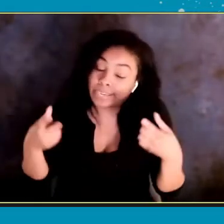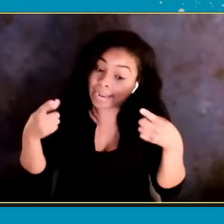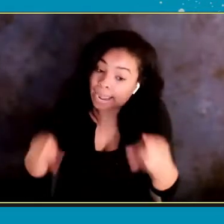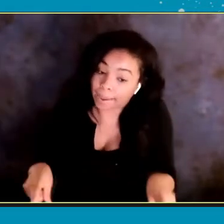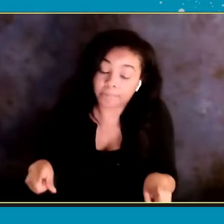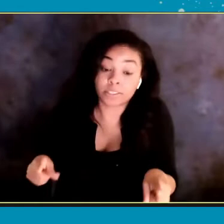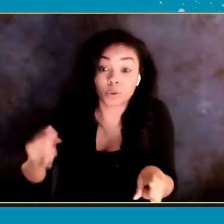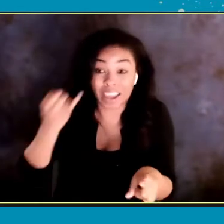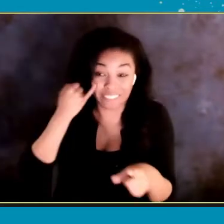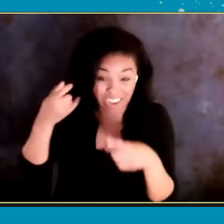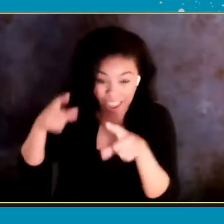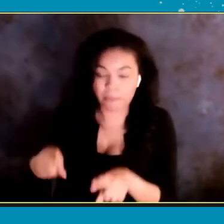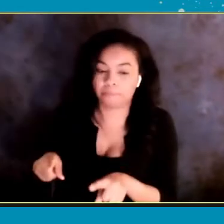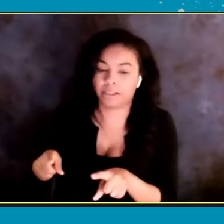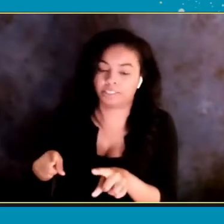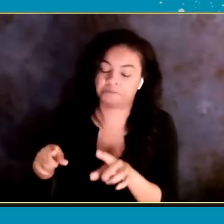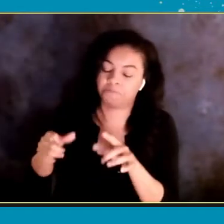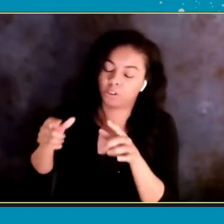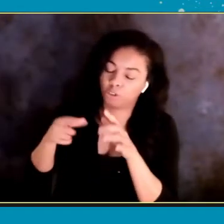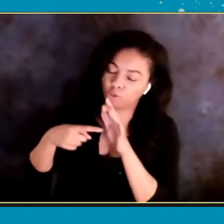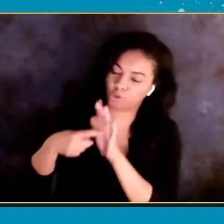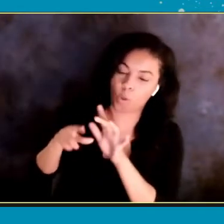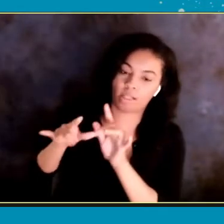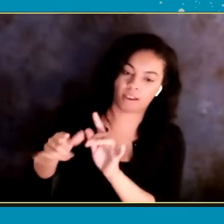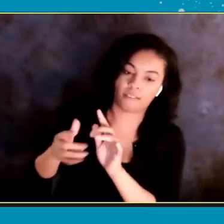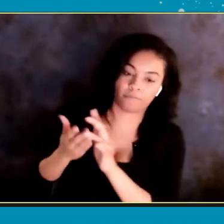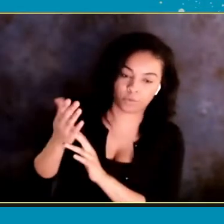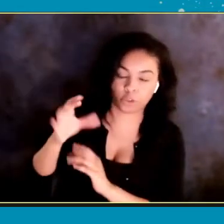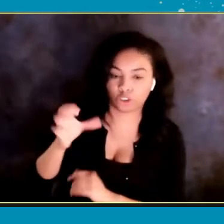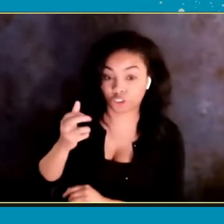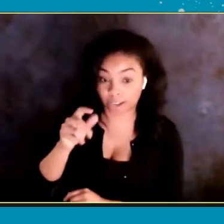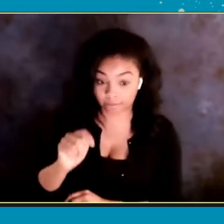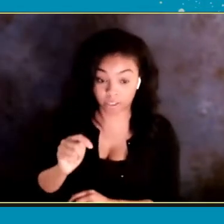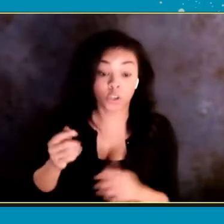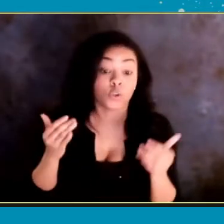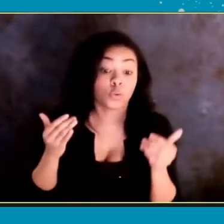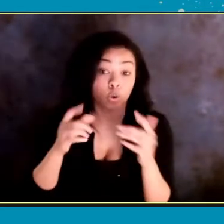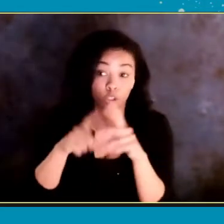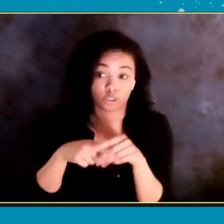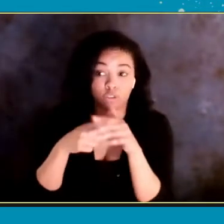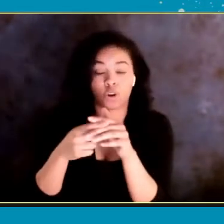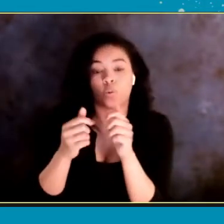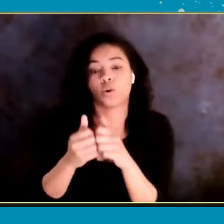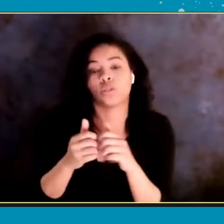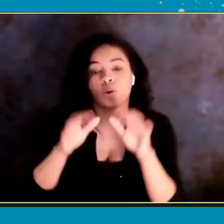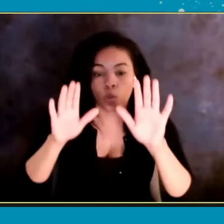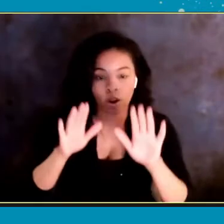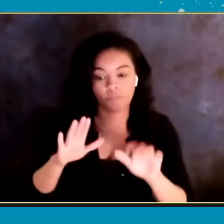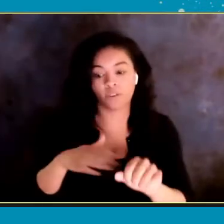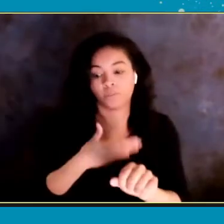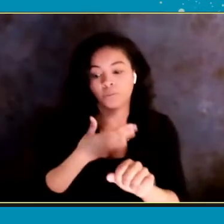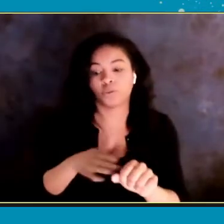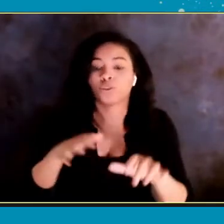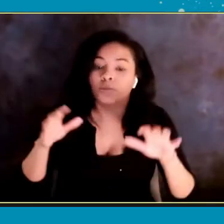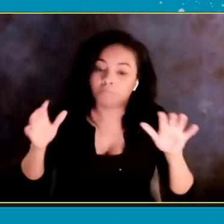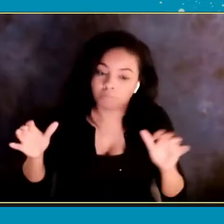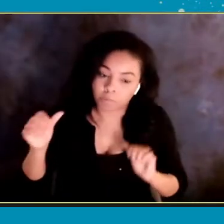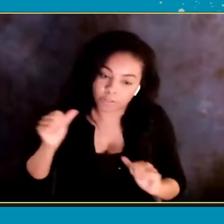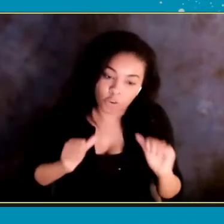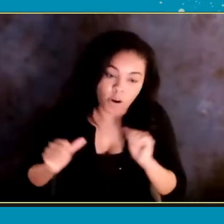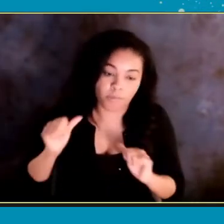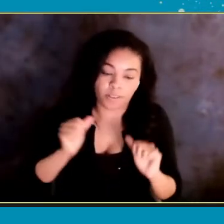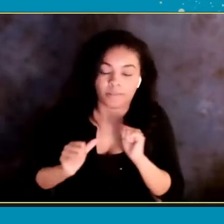love. All right, let's get started with a wonderful musical performance by one of my